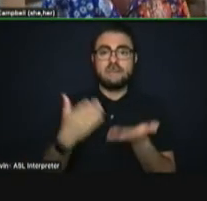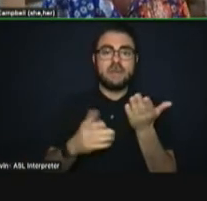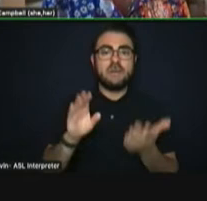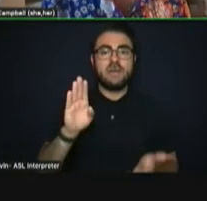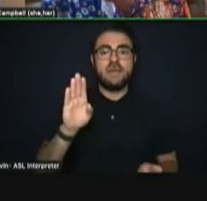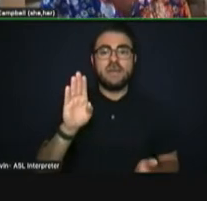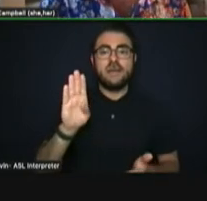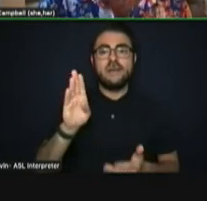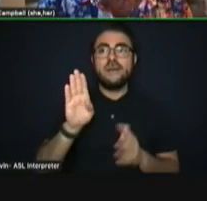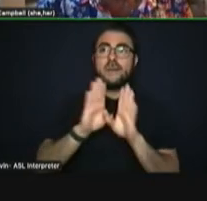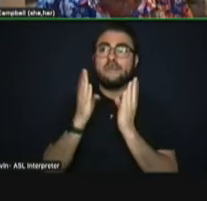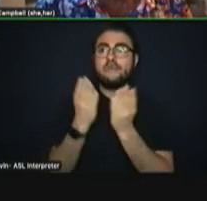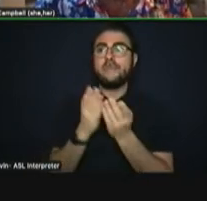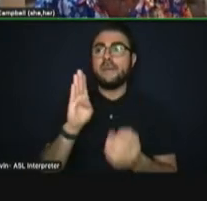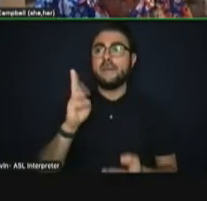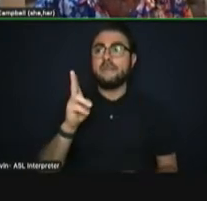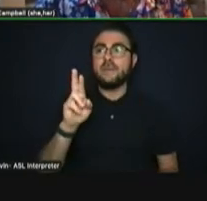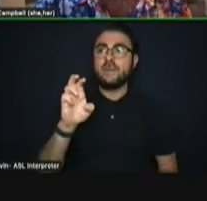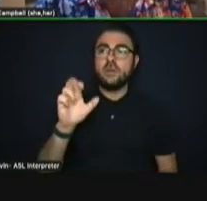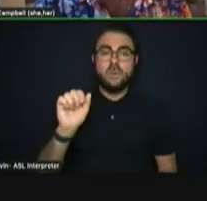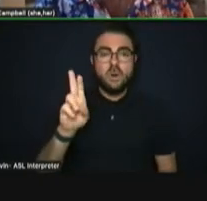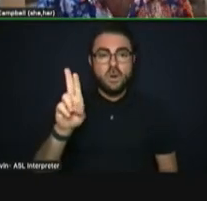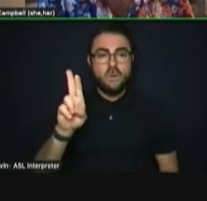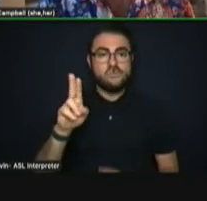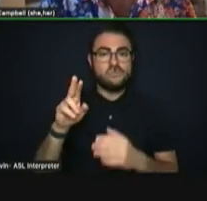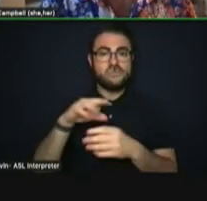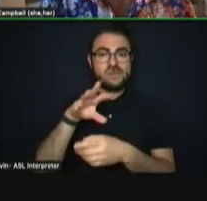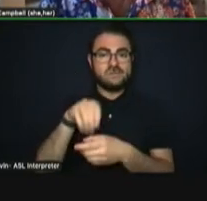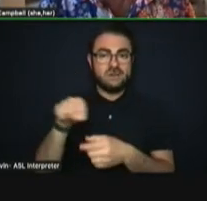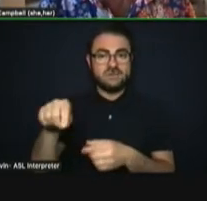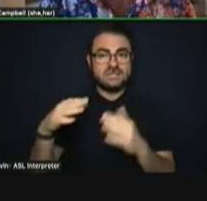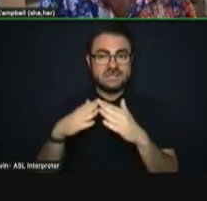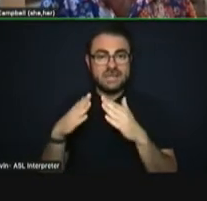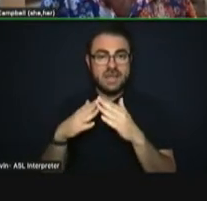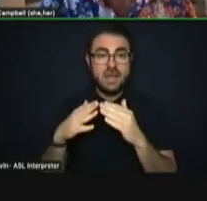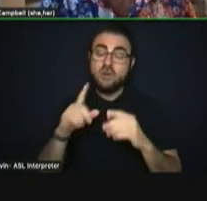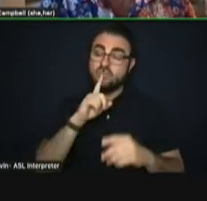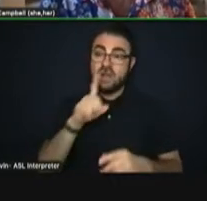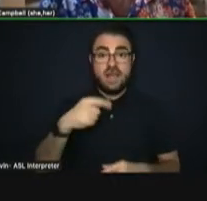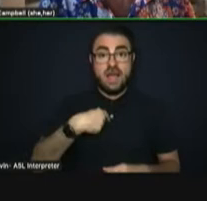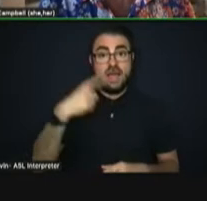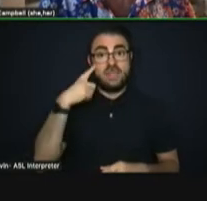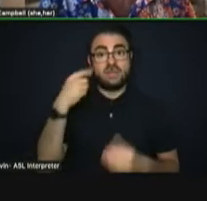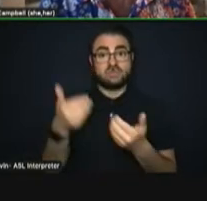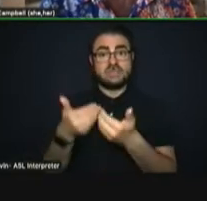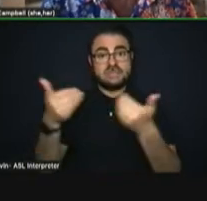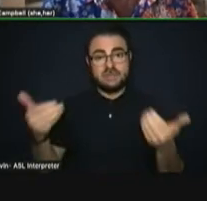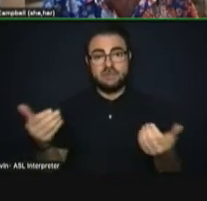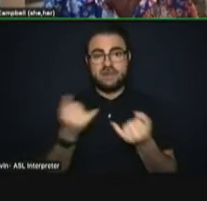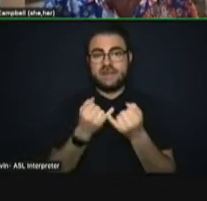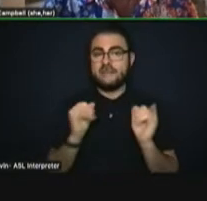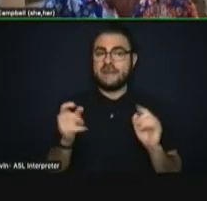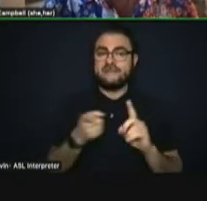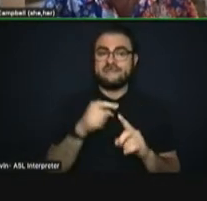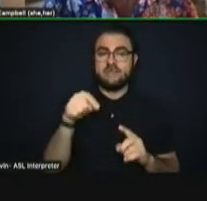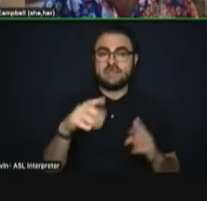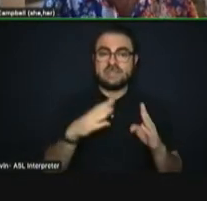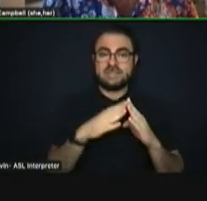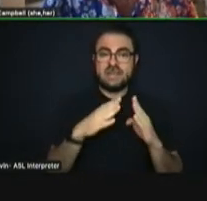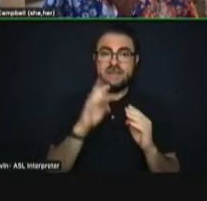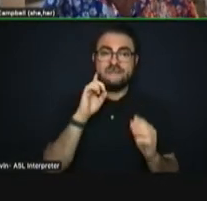city. I personally think it should be independent of the city to get the best